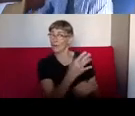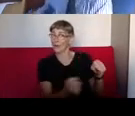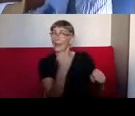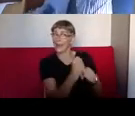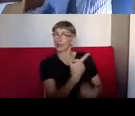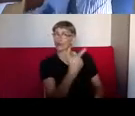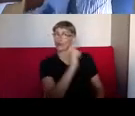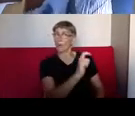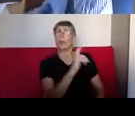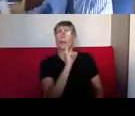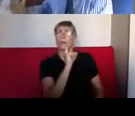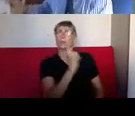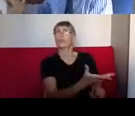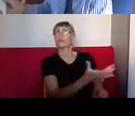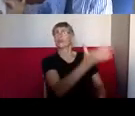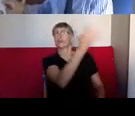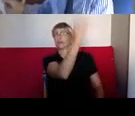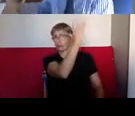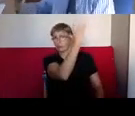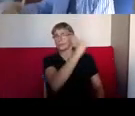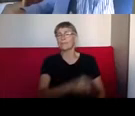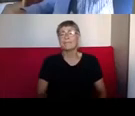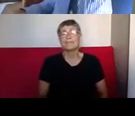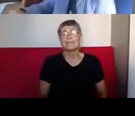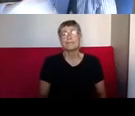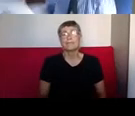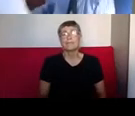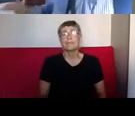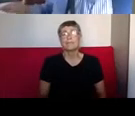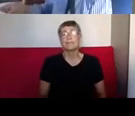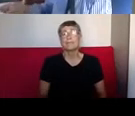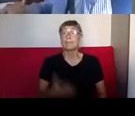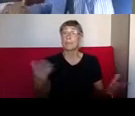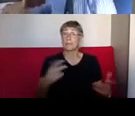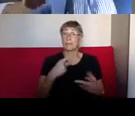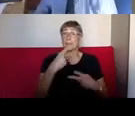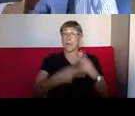can have also the next slide, please.